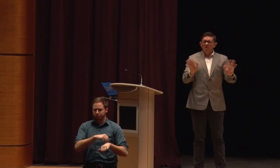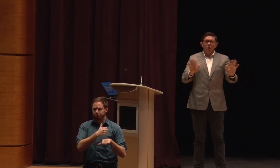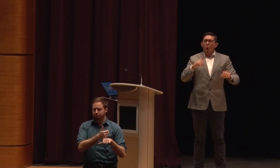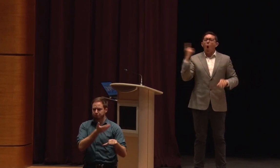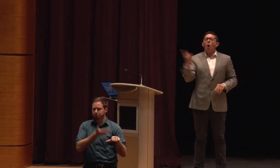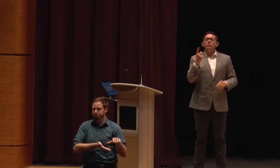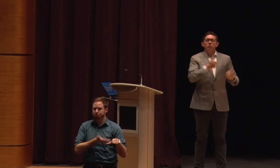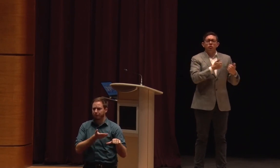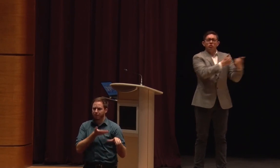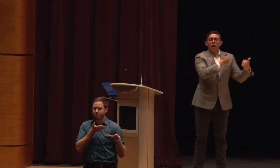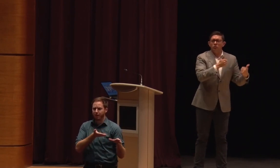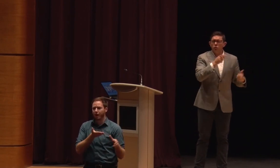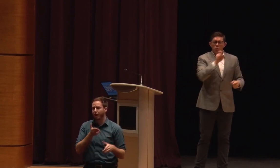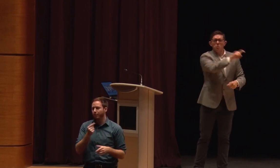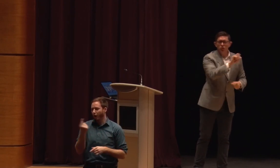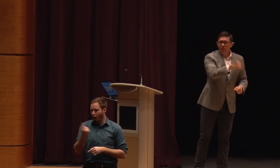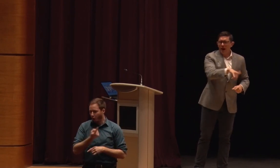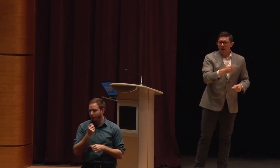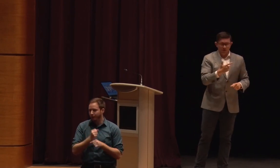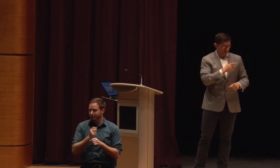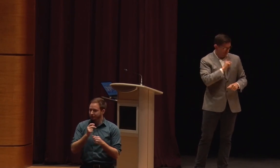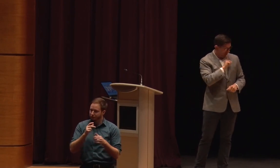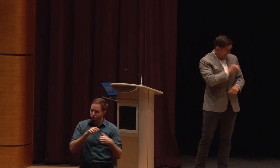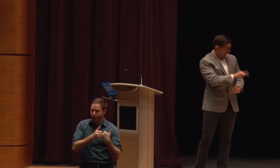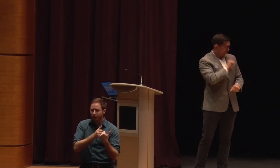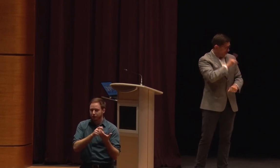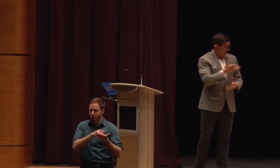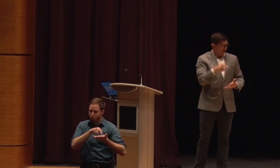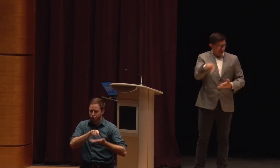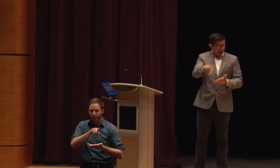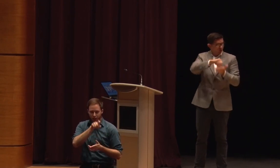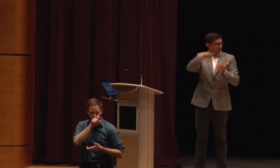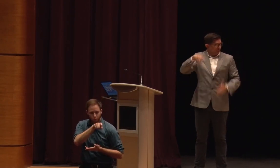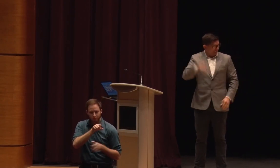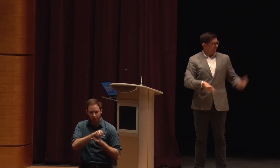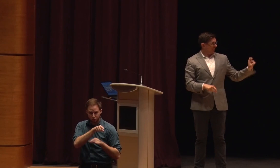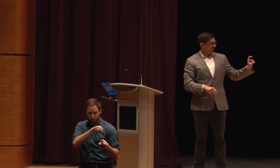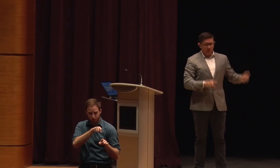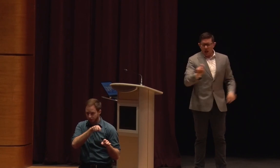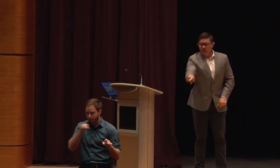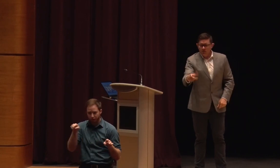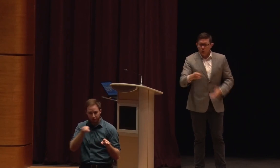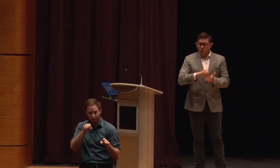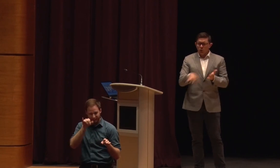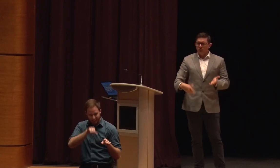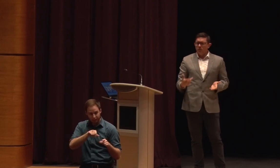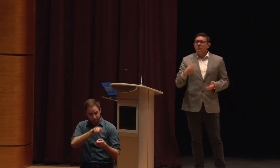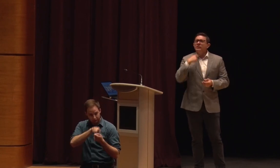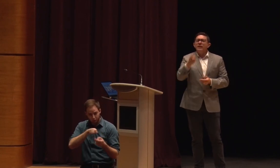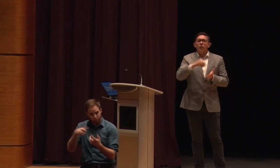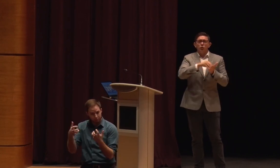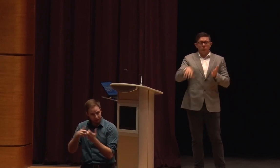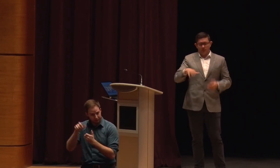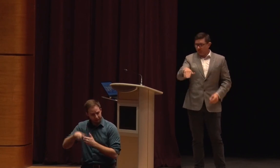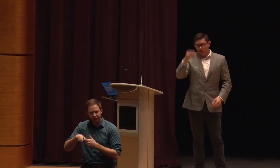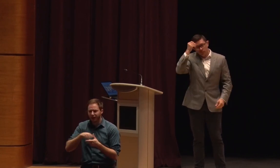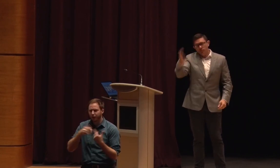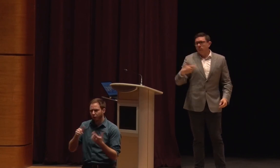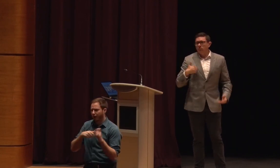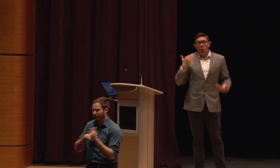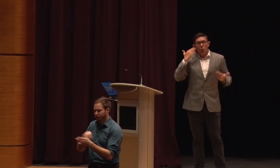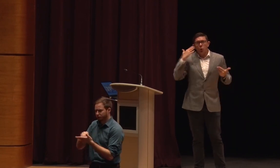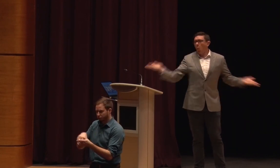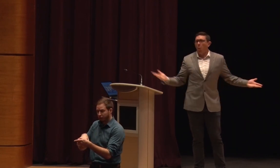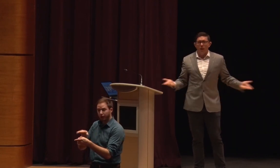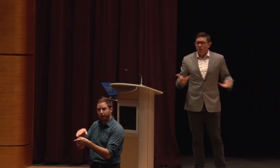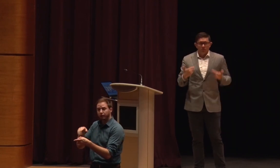those processes established, but always challenge, always question that. Is that really what this student needs? And then ask the student. Tell